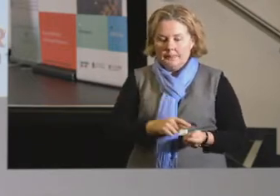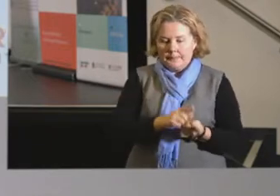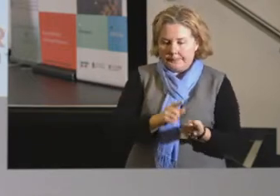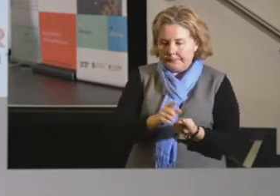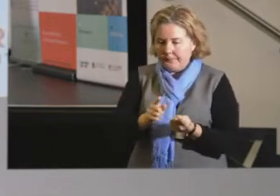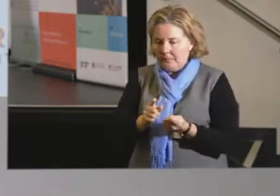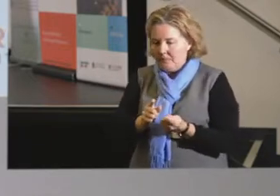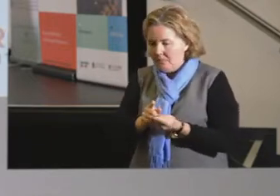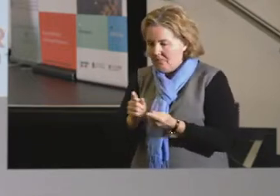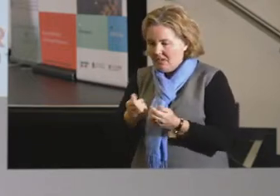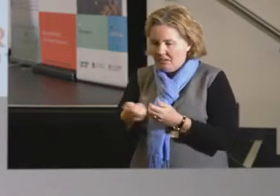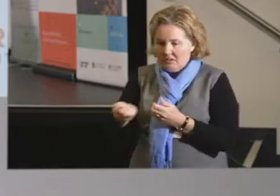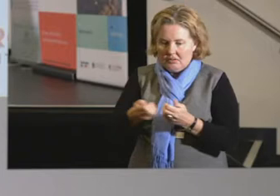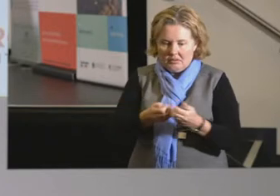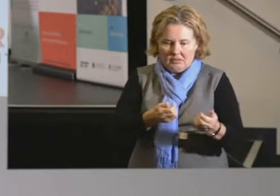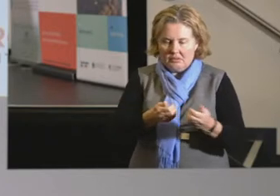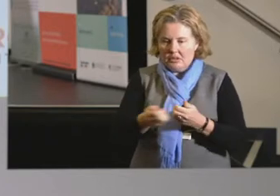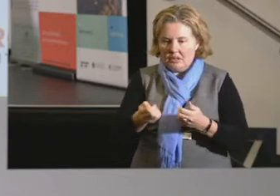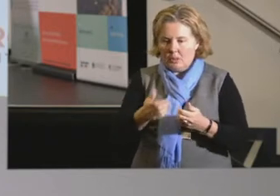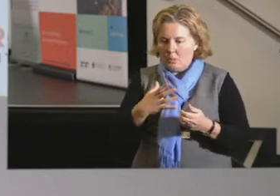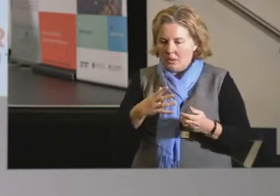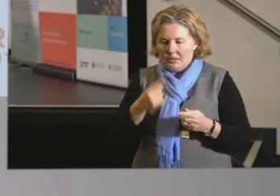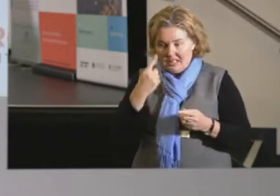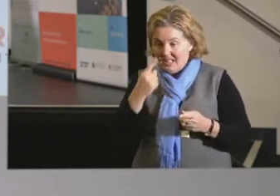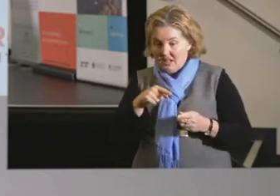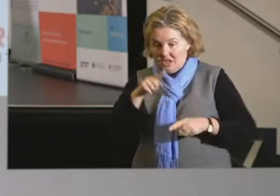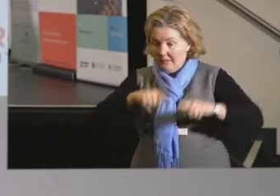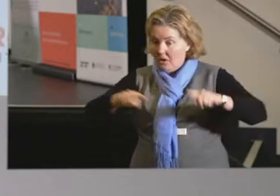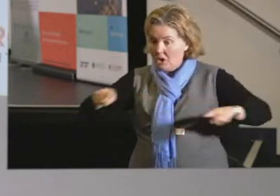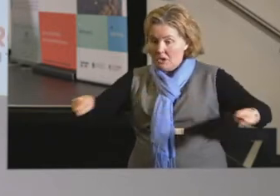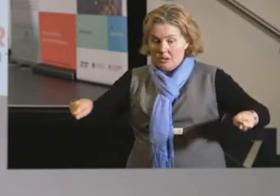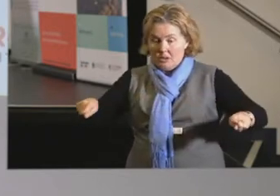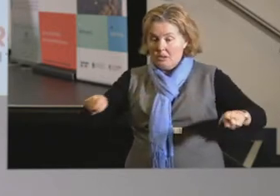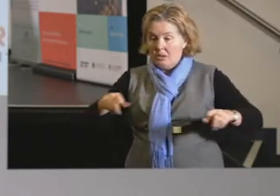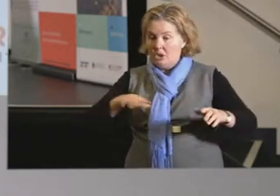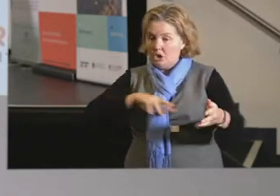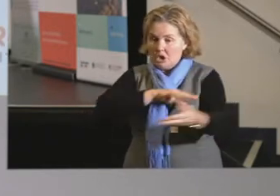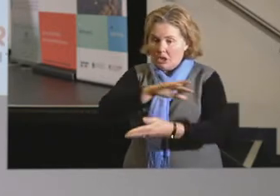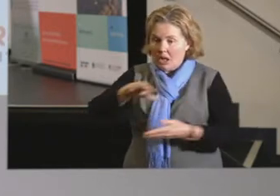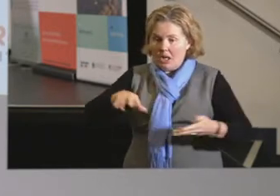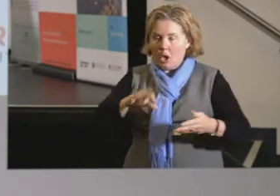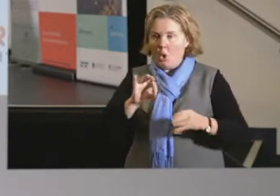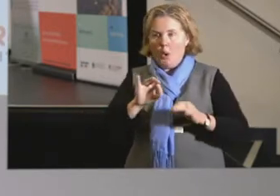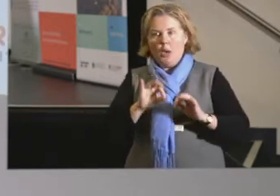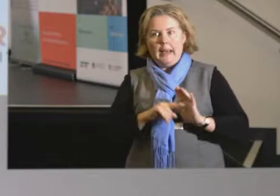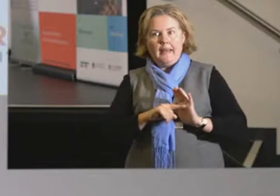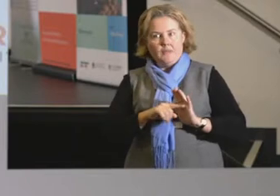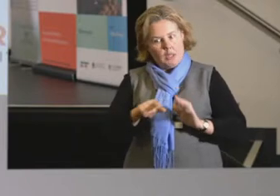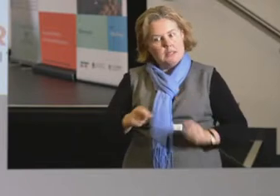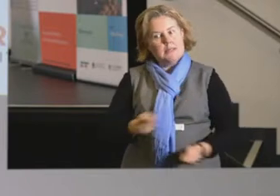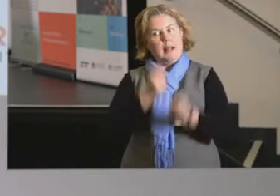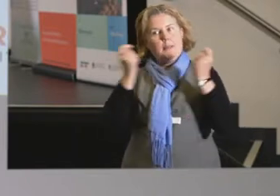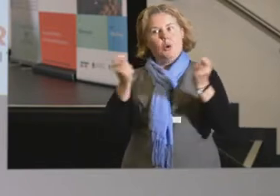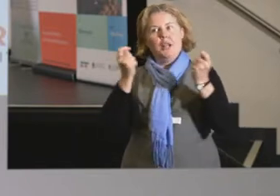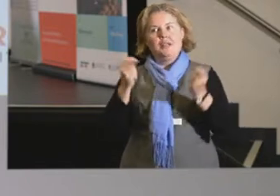very diverse society, and to celebrate that. So the opening line of the Constitution